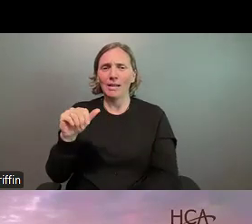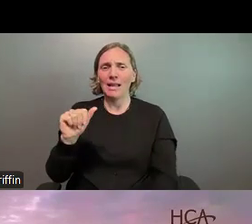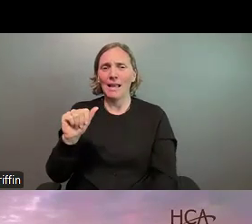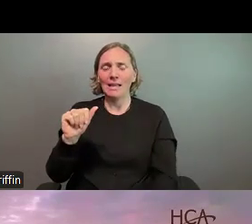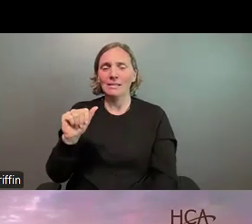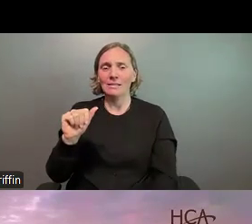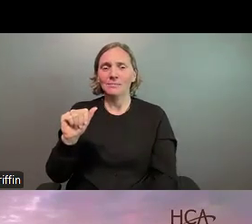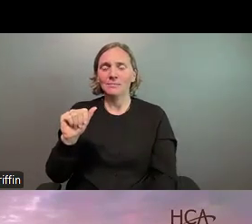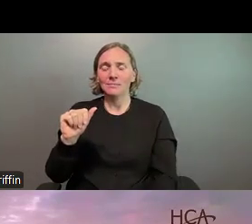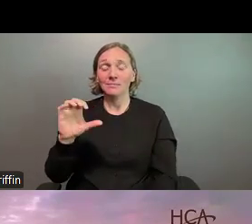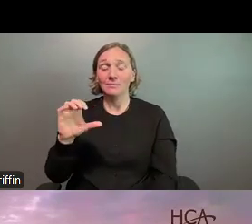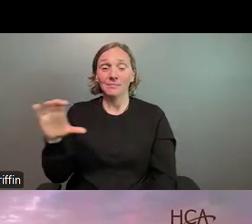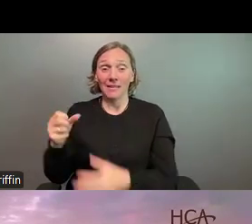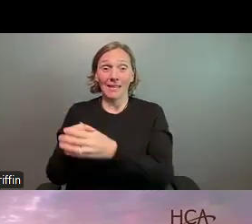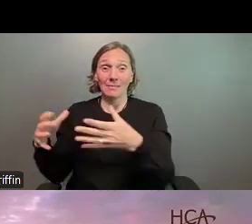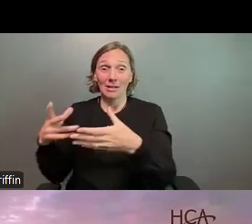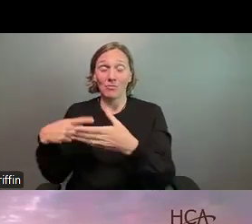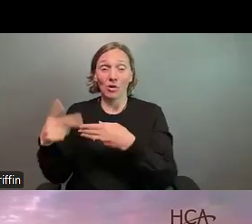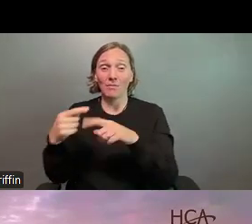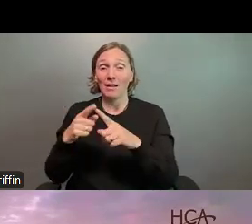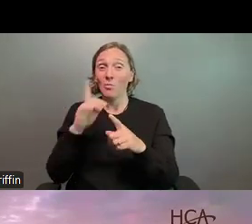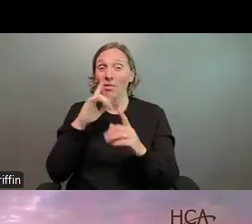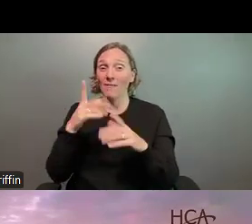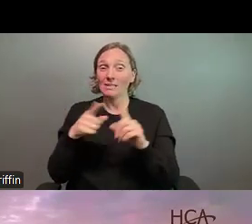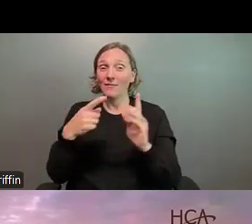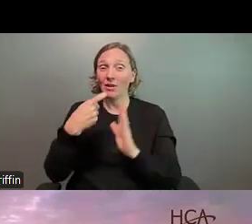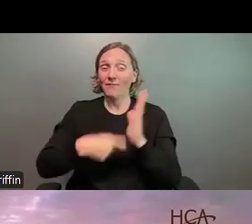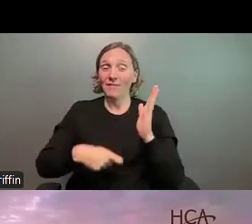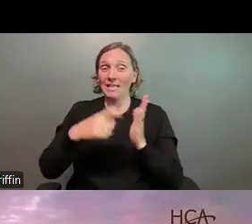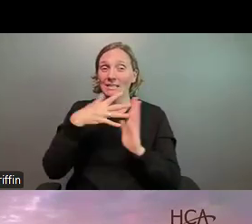fee schedule payments for service?